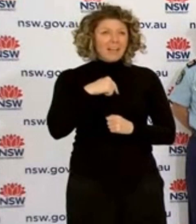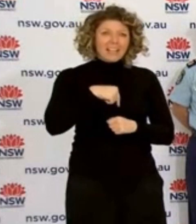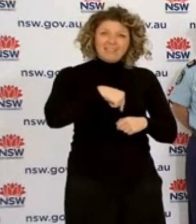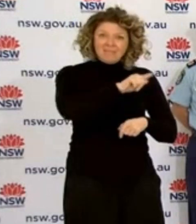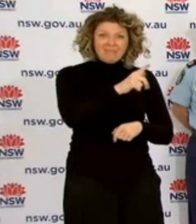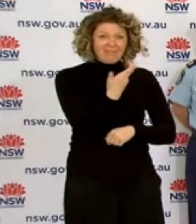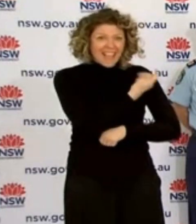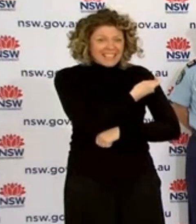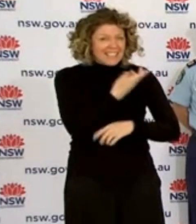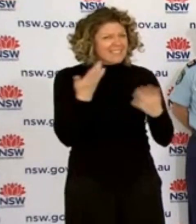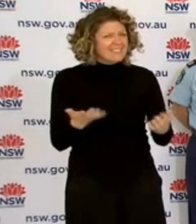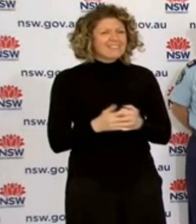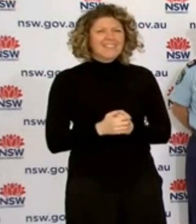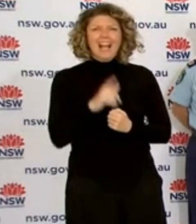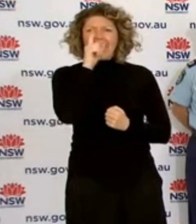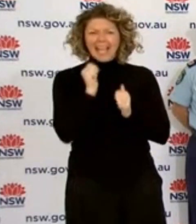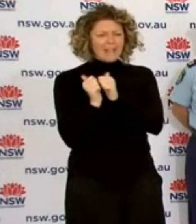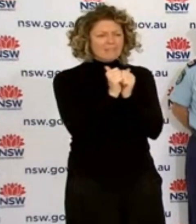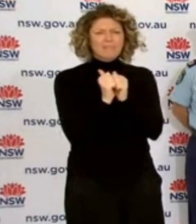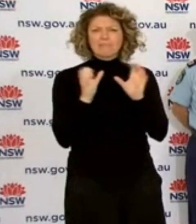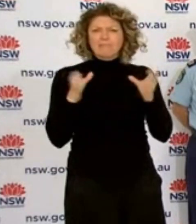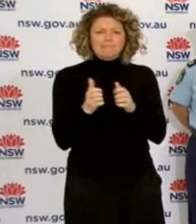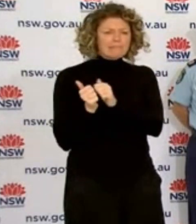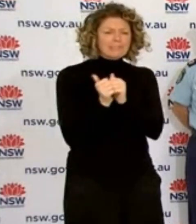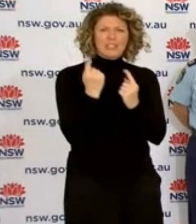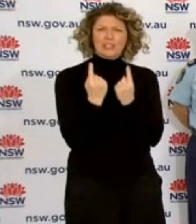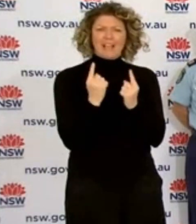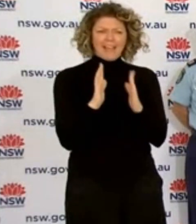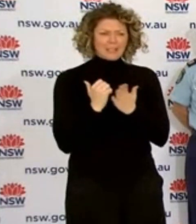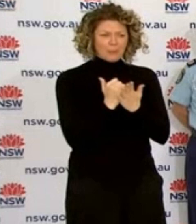we will get through this. I have absolute confidence in that. But enough people